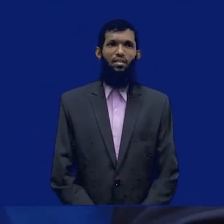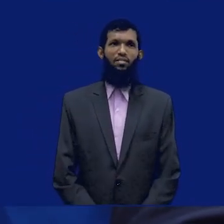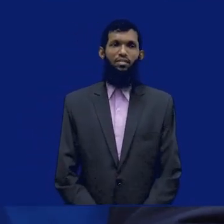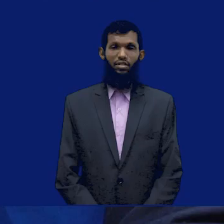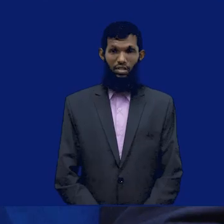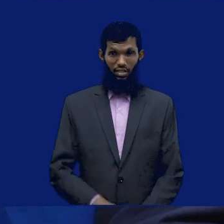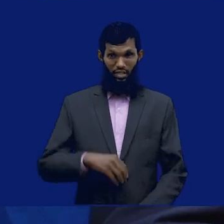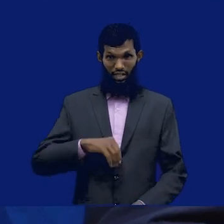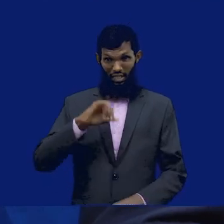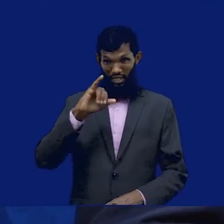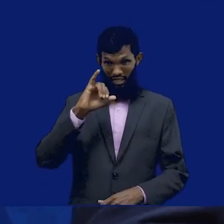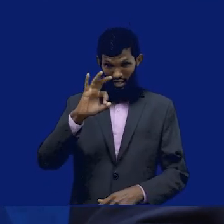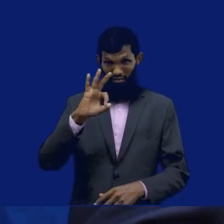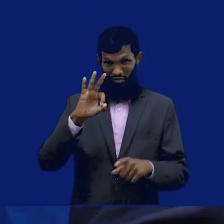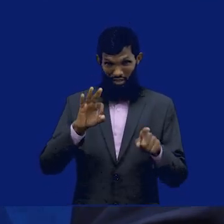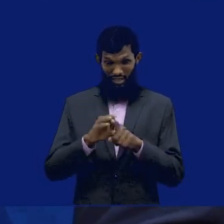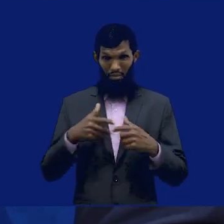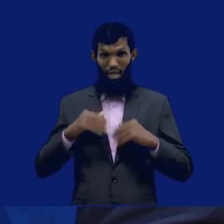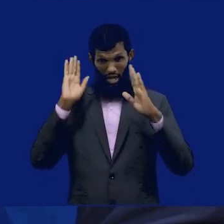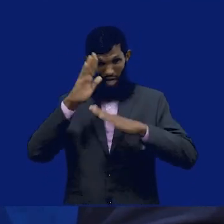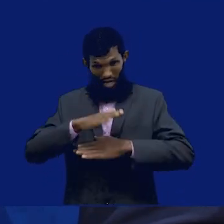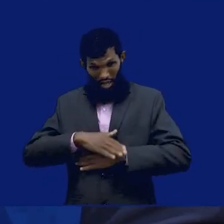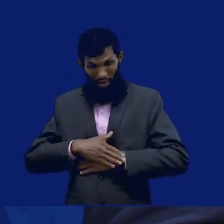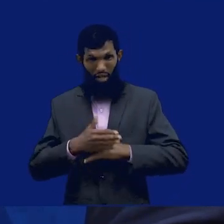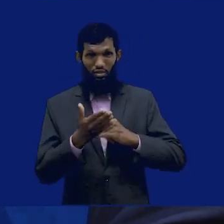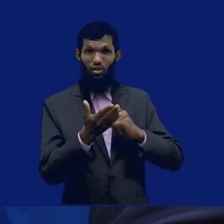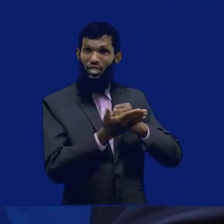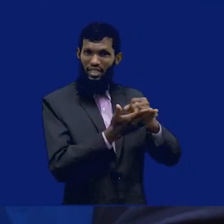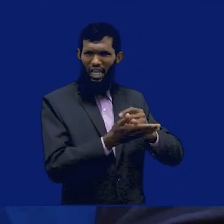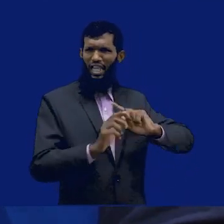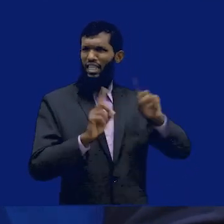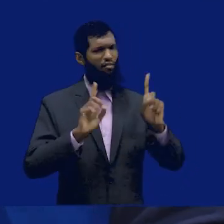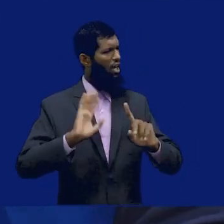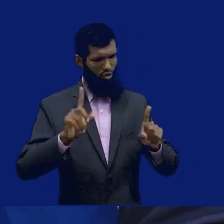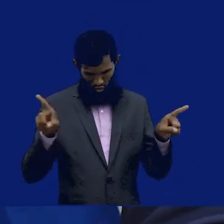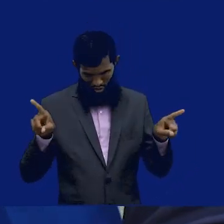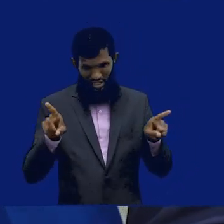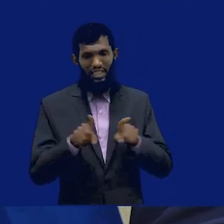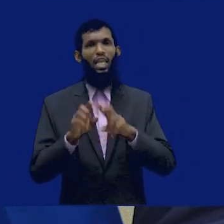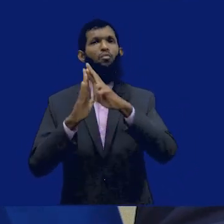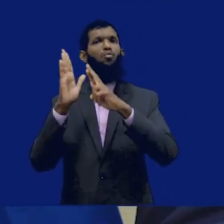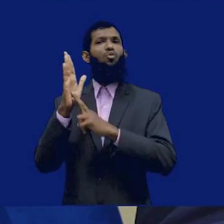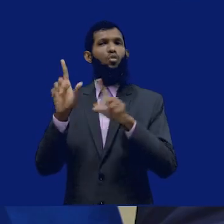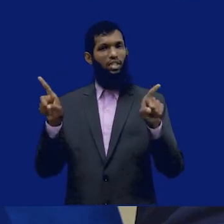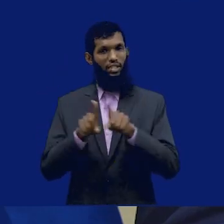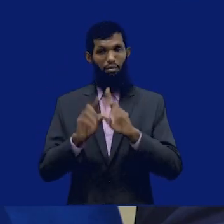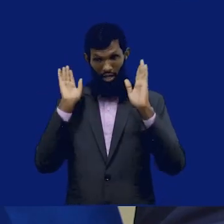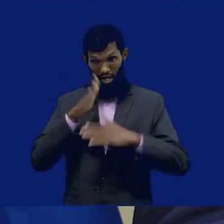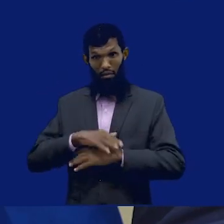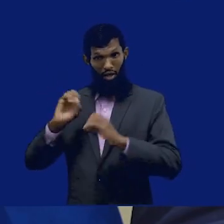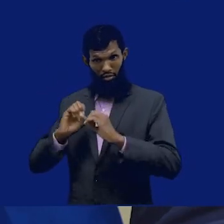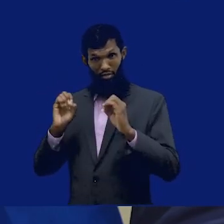man farraqa bayna as-salati waz-zakah. By Allah, I will fight with those